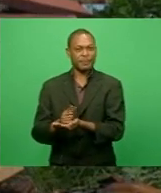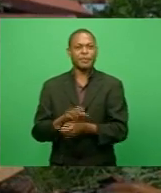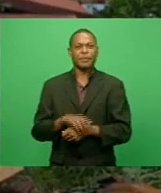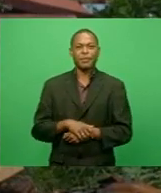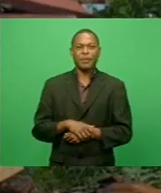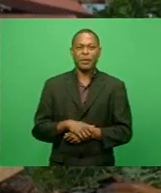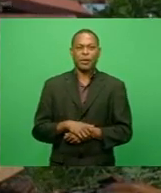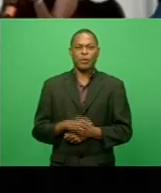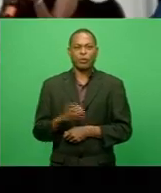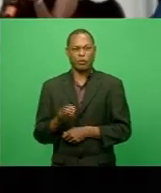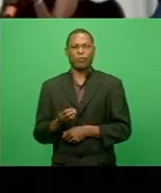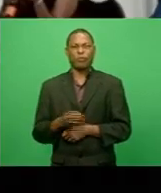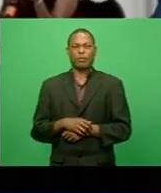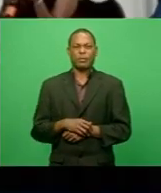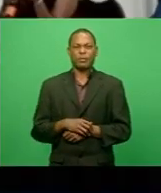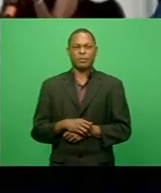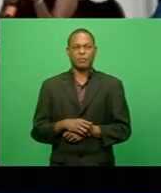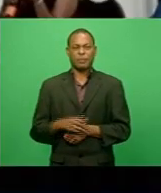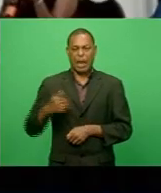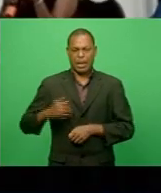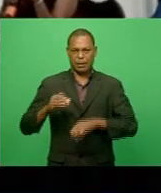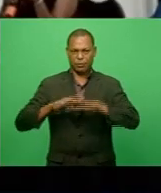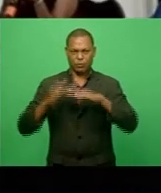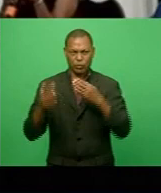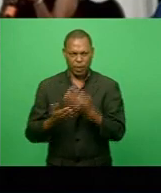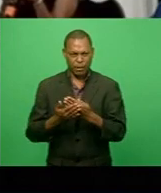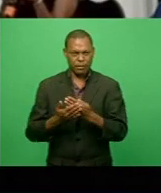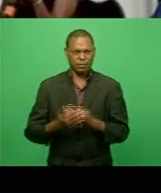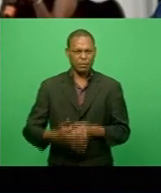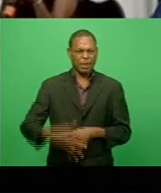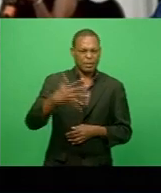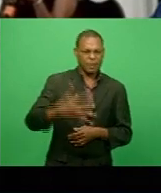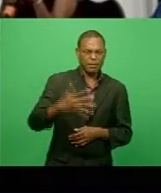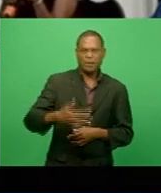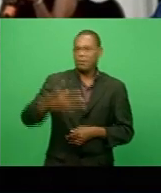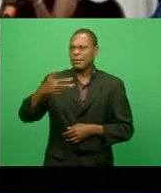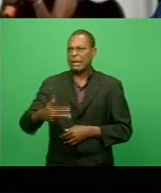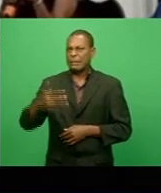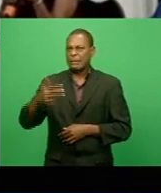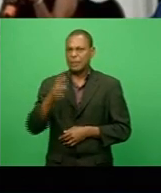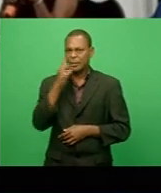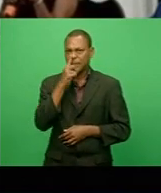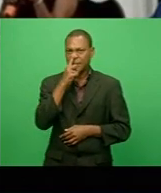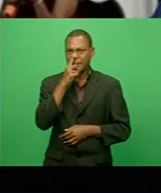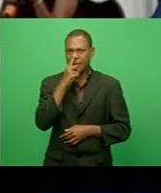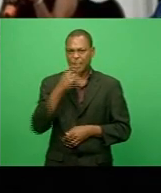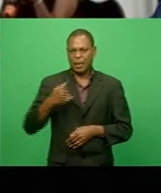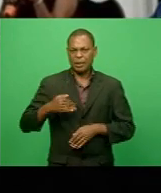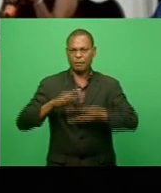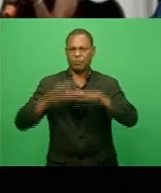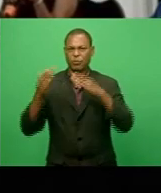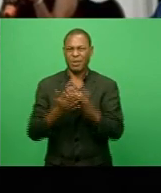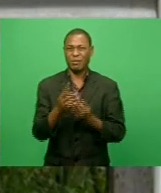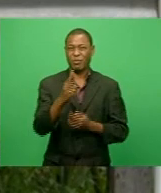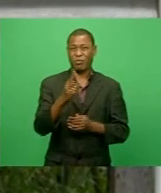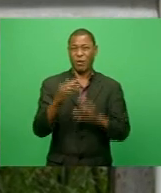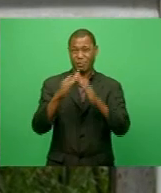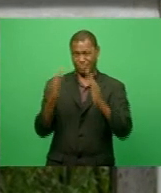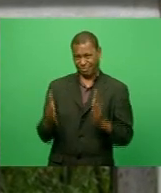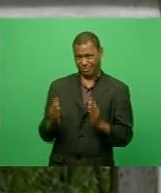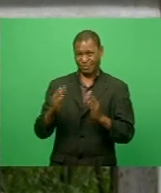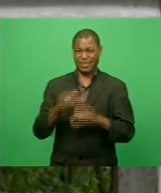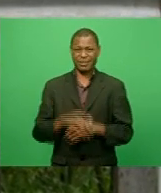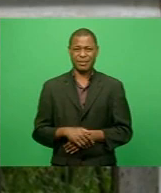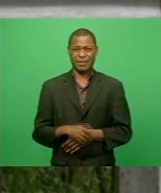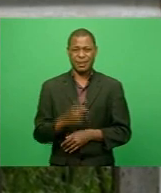live under one roof. Houses have 10, 15, 18 people living in one house because people who cannot afford rent anymore have